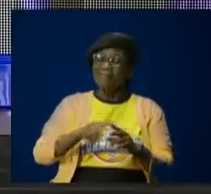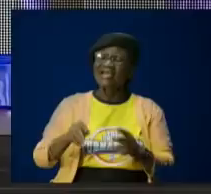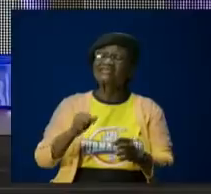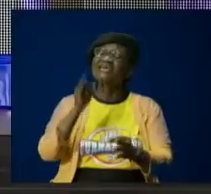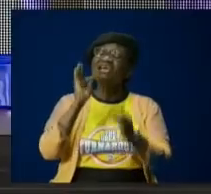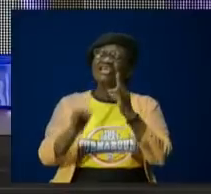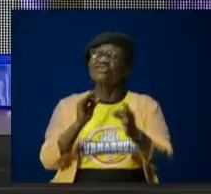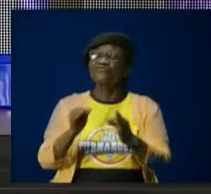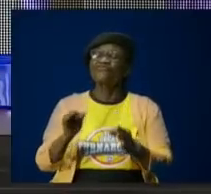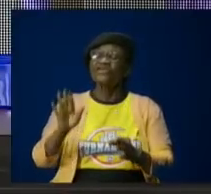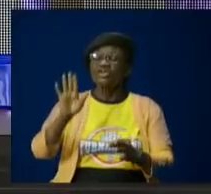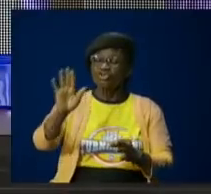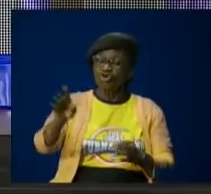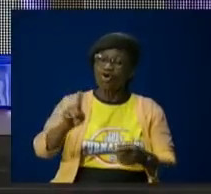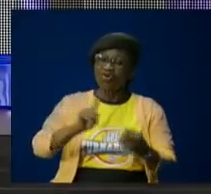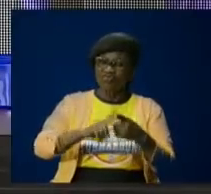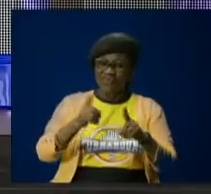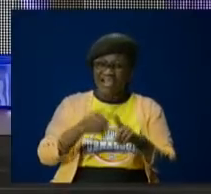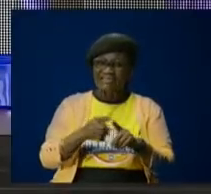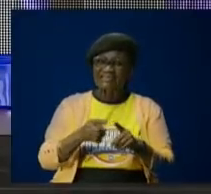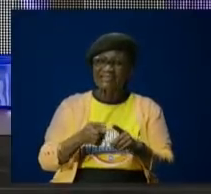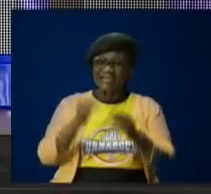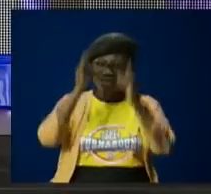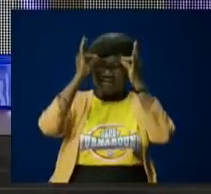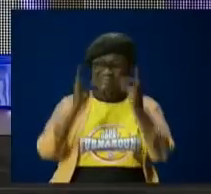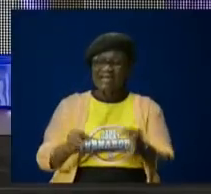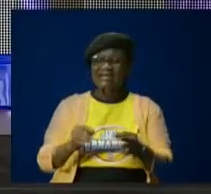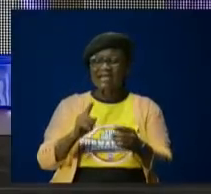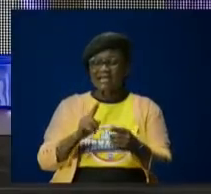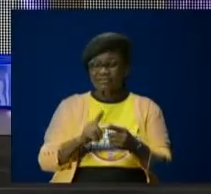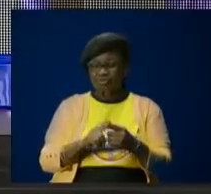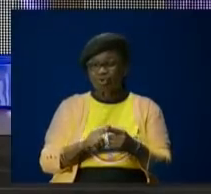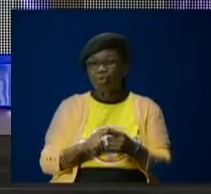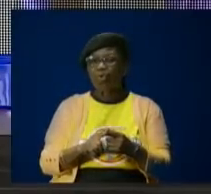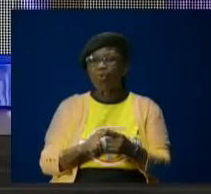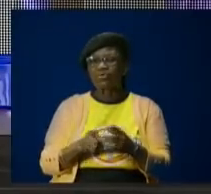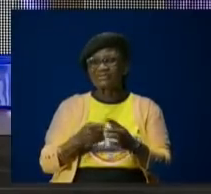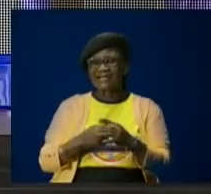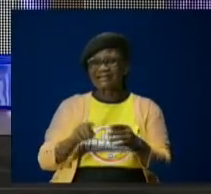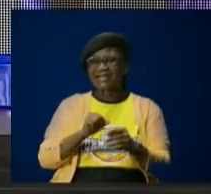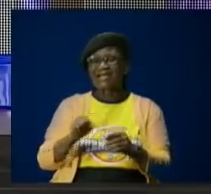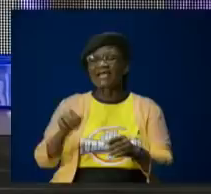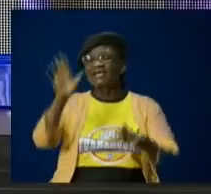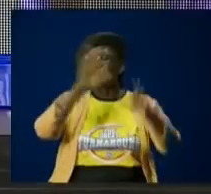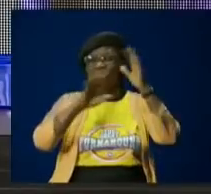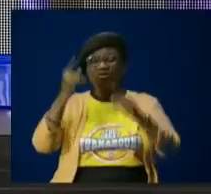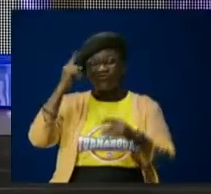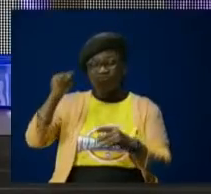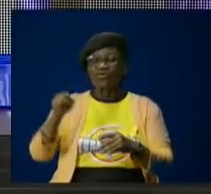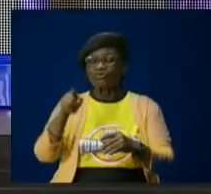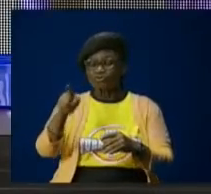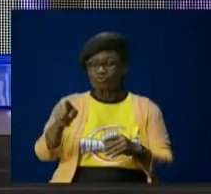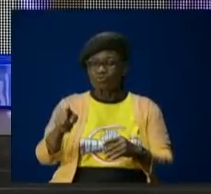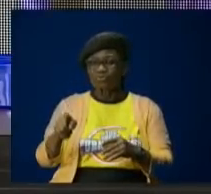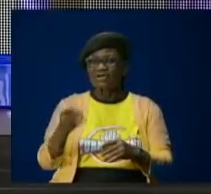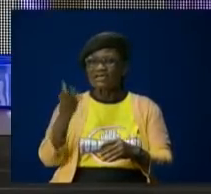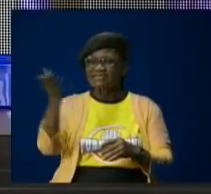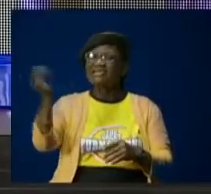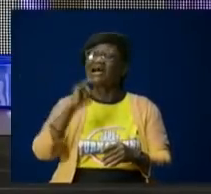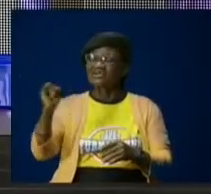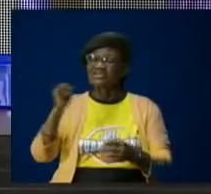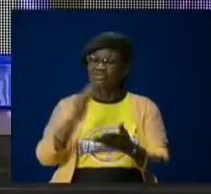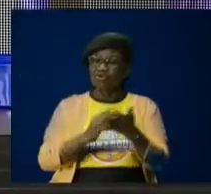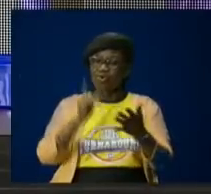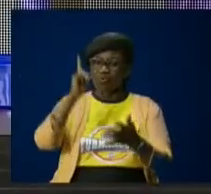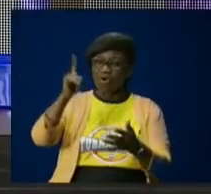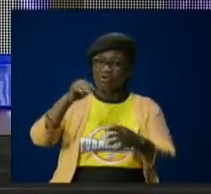decided to start a storm for you, there's someone called the Lion of Judah.